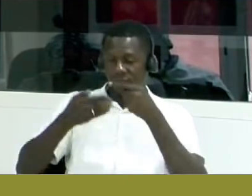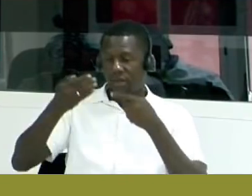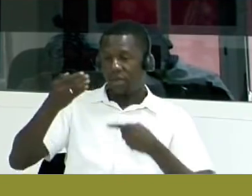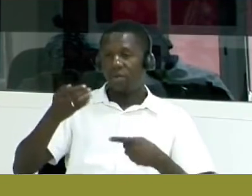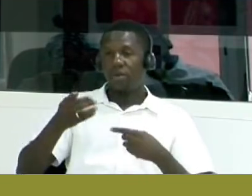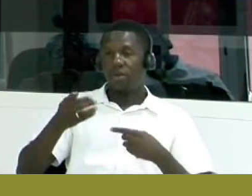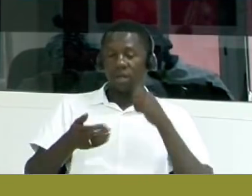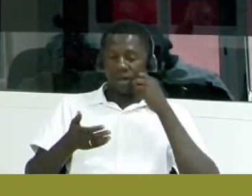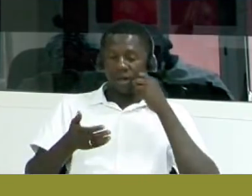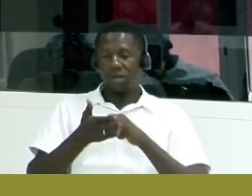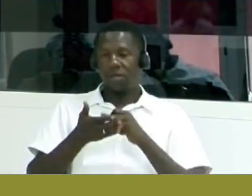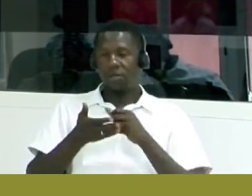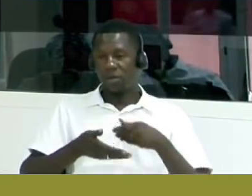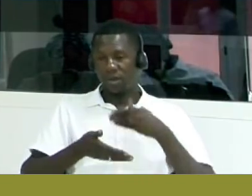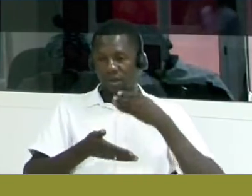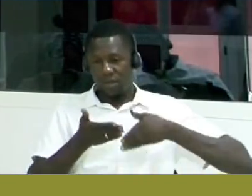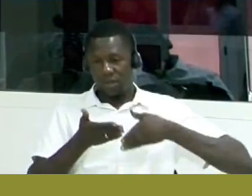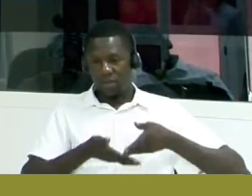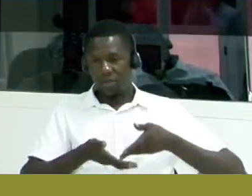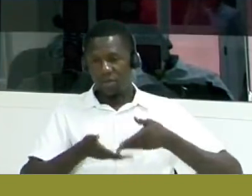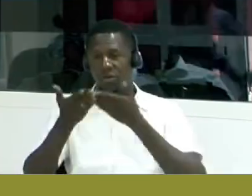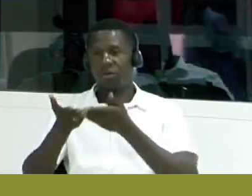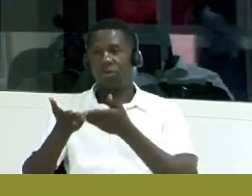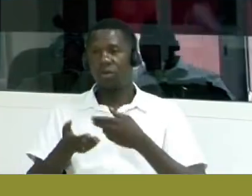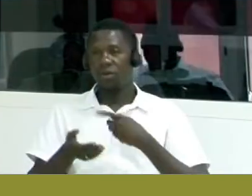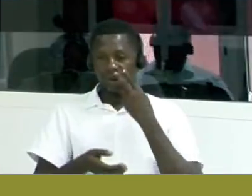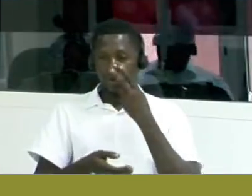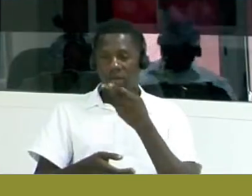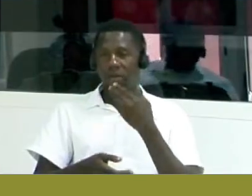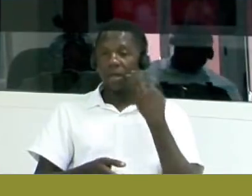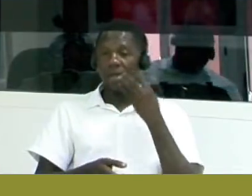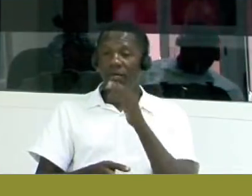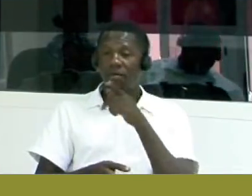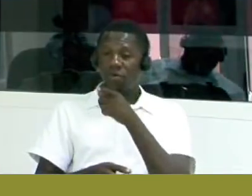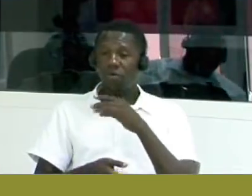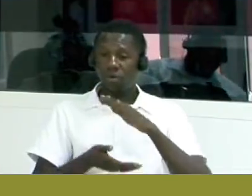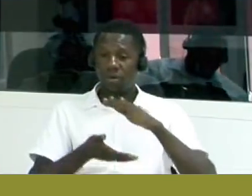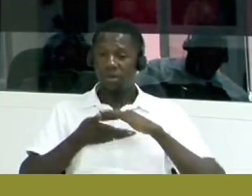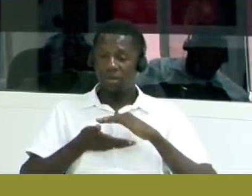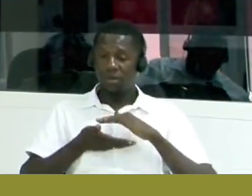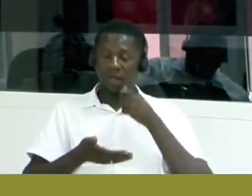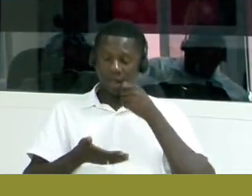letters that were addressed to you. I'll see whether you've received them.